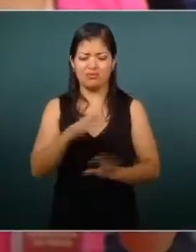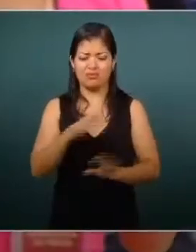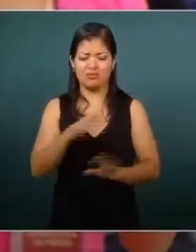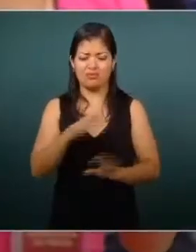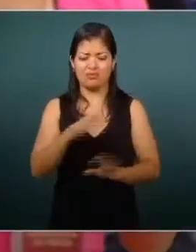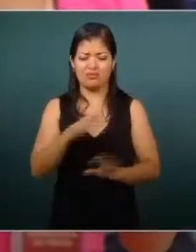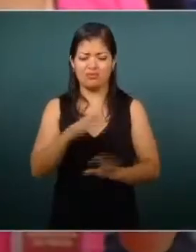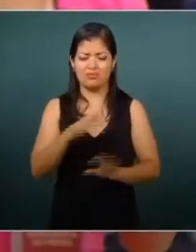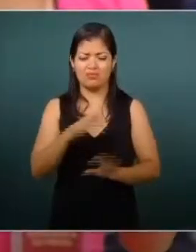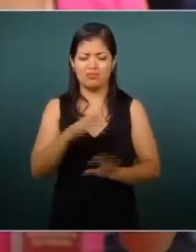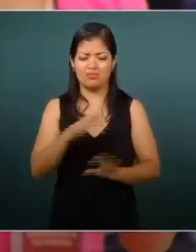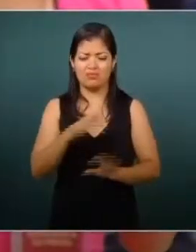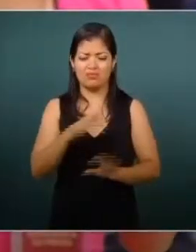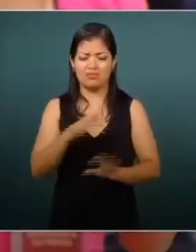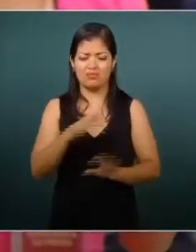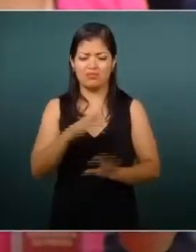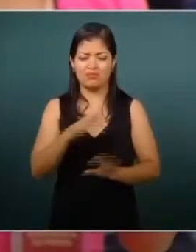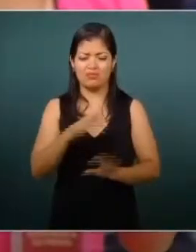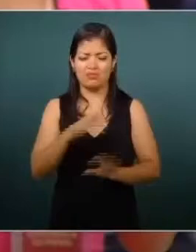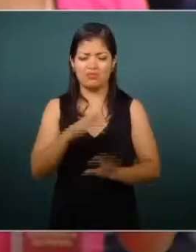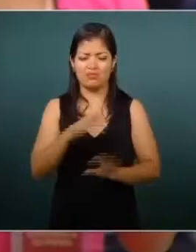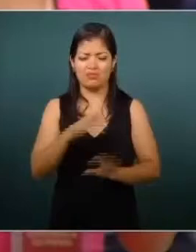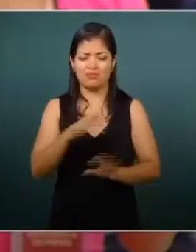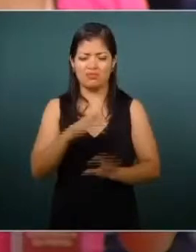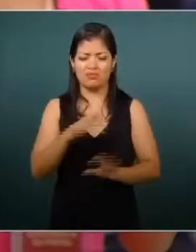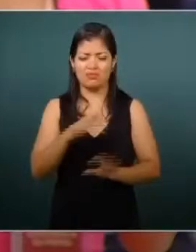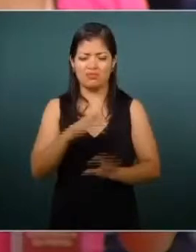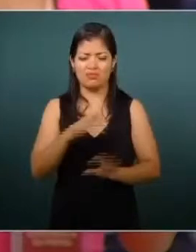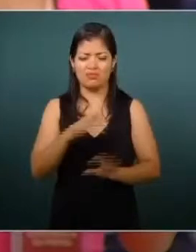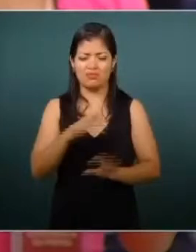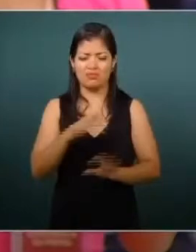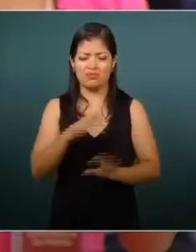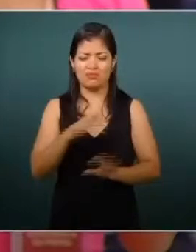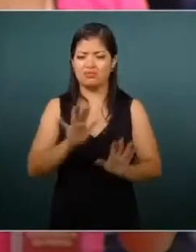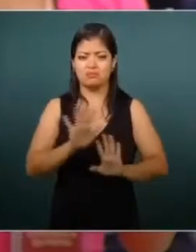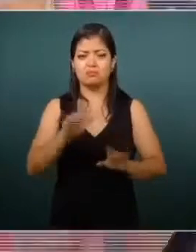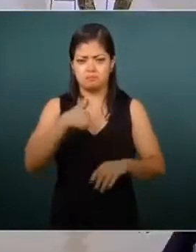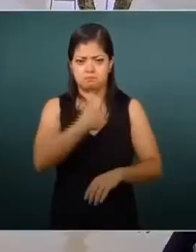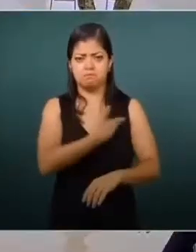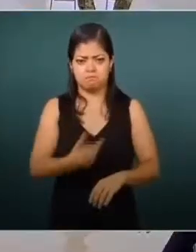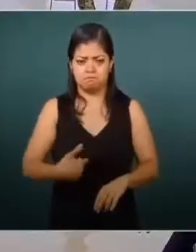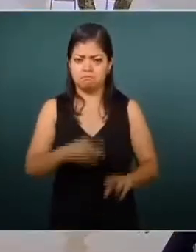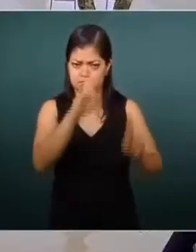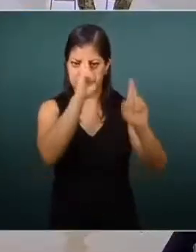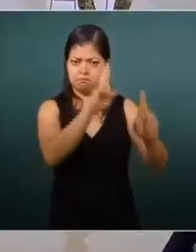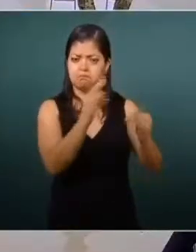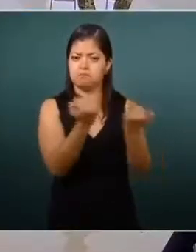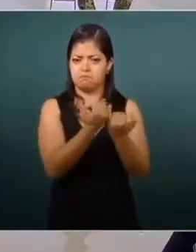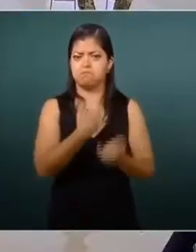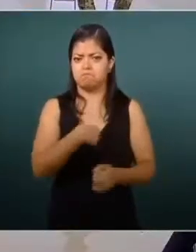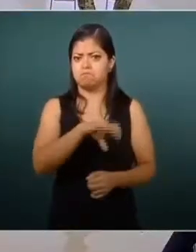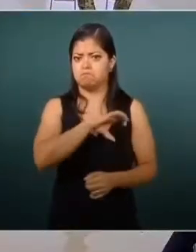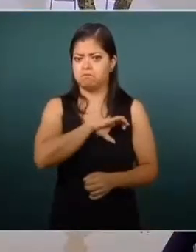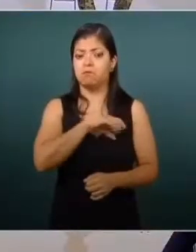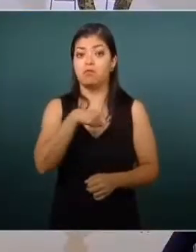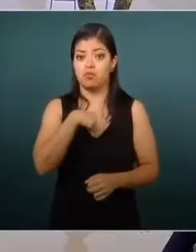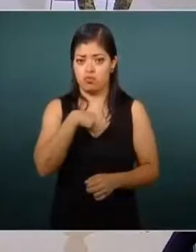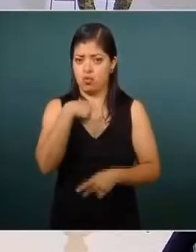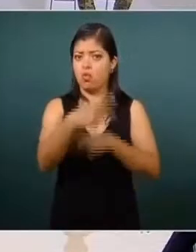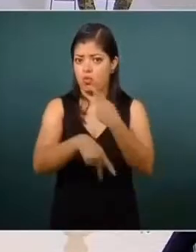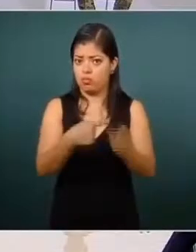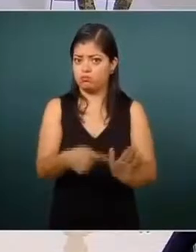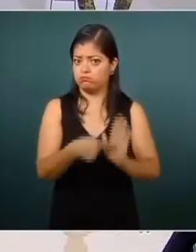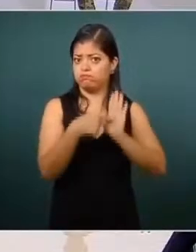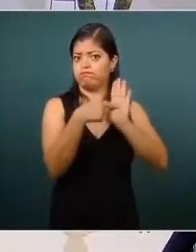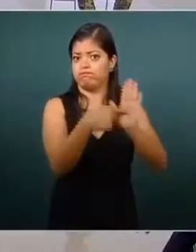respeto y And he says, and I'm not going to fall for it. I respect the president. lo aprecio. Le voy a entregar, como me comprometí públicamente, la